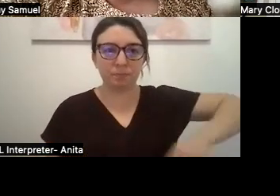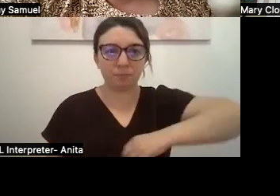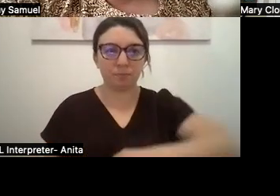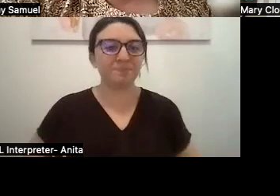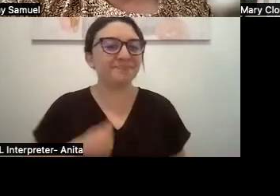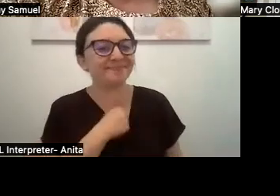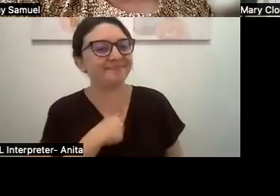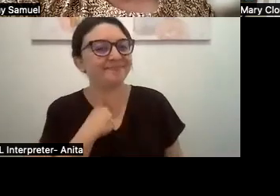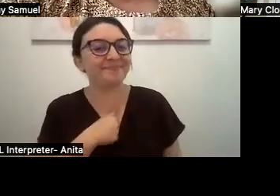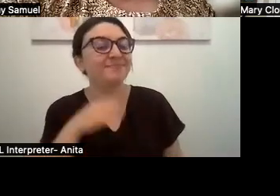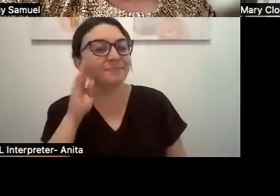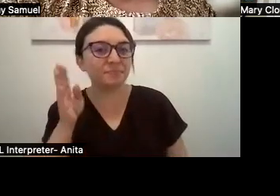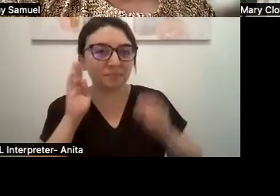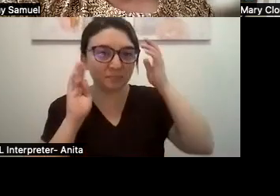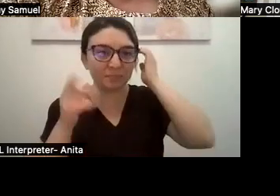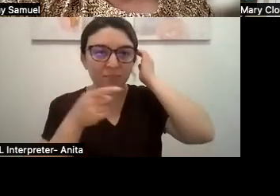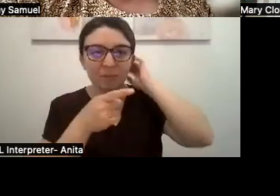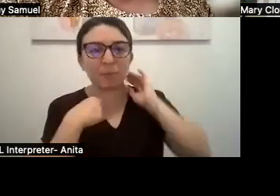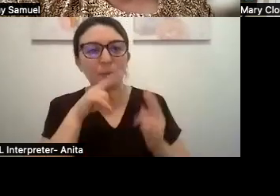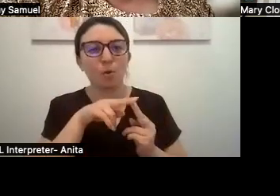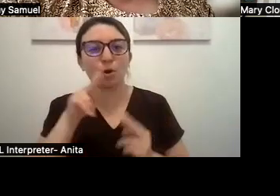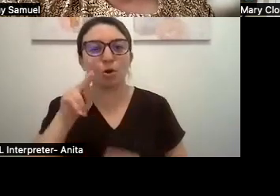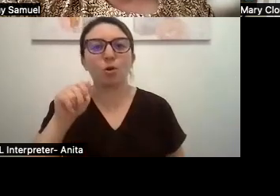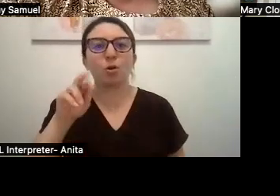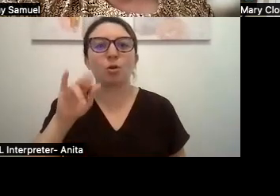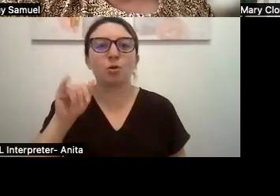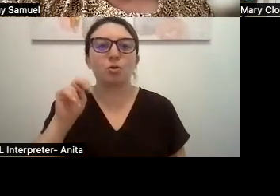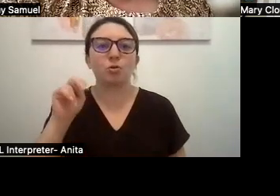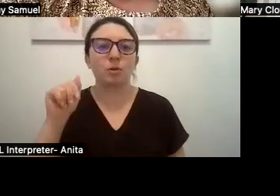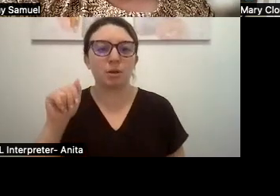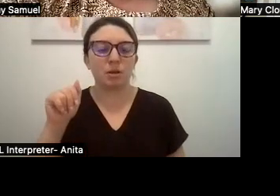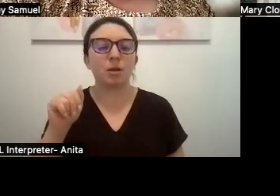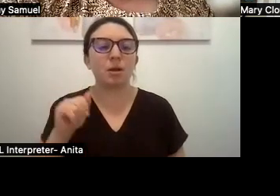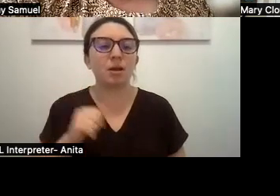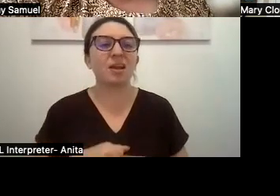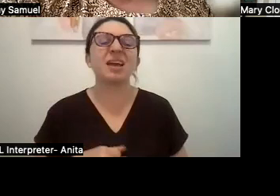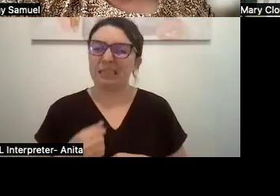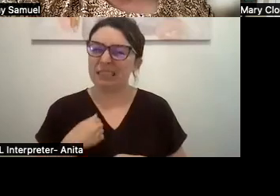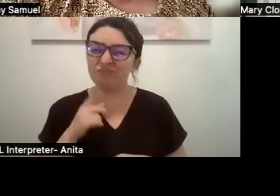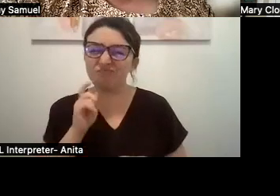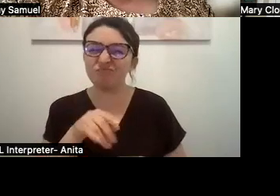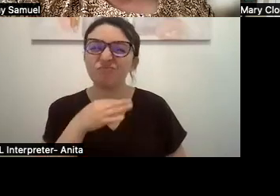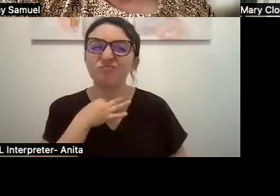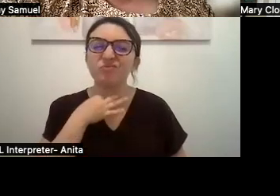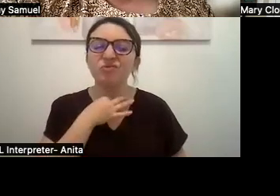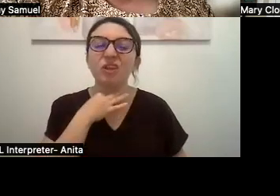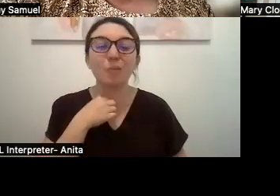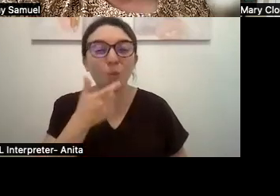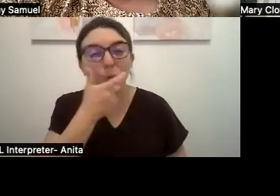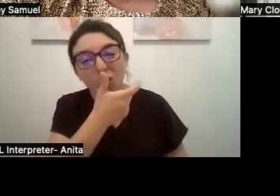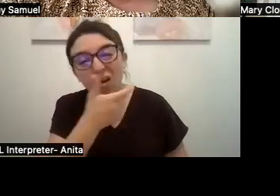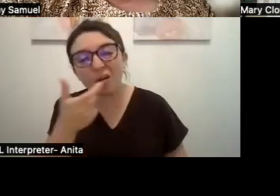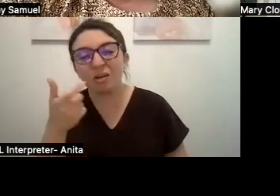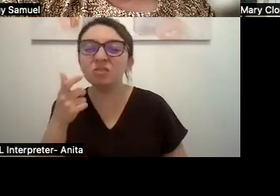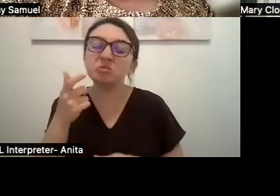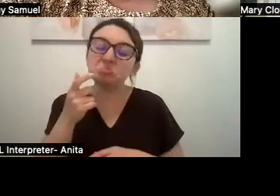Sorry about that. Hi, I'm his partner, Karina Aoi. And yeah, I just also had a question. I was watching the